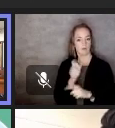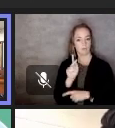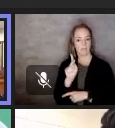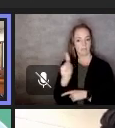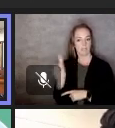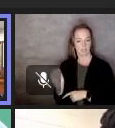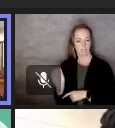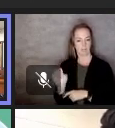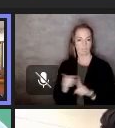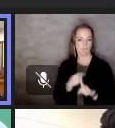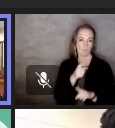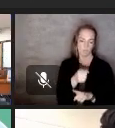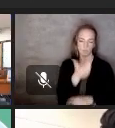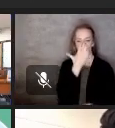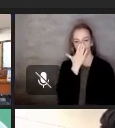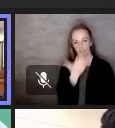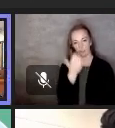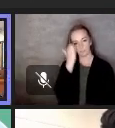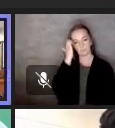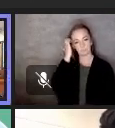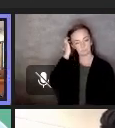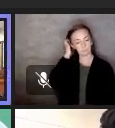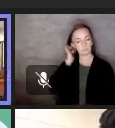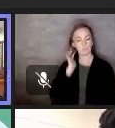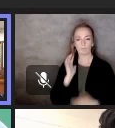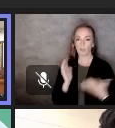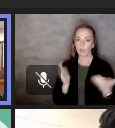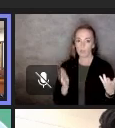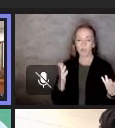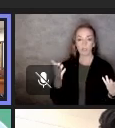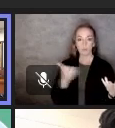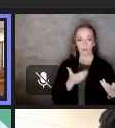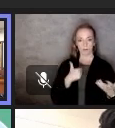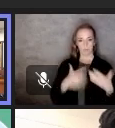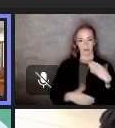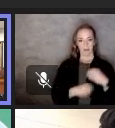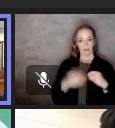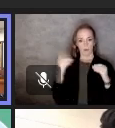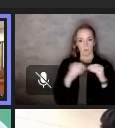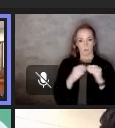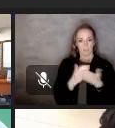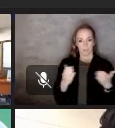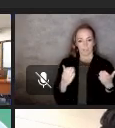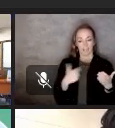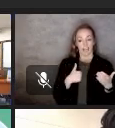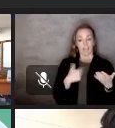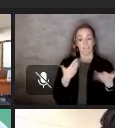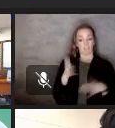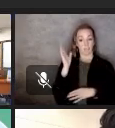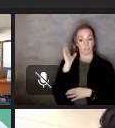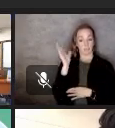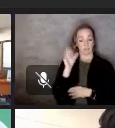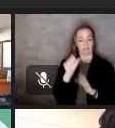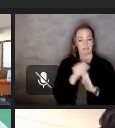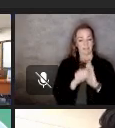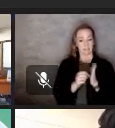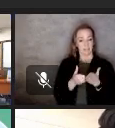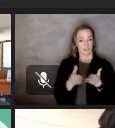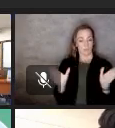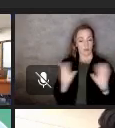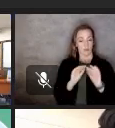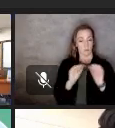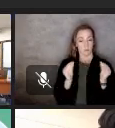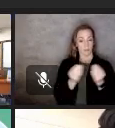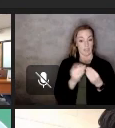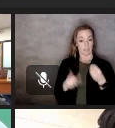So thank you. Well, and you're welcome, but I'll add on one more thing. I have been presenting at the statewide organizations about the standards